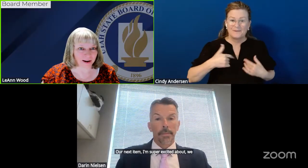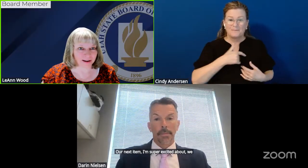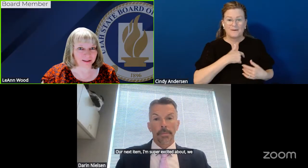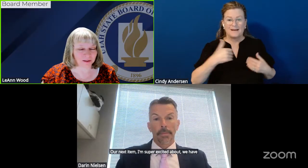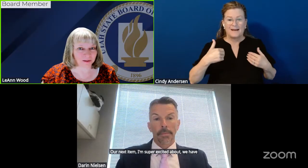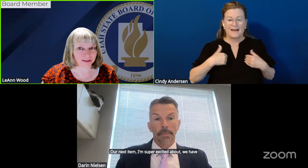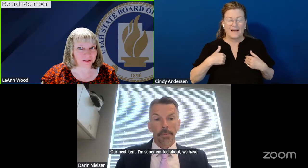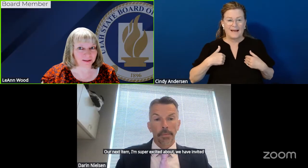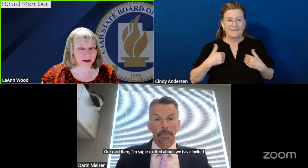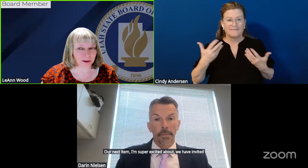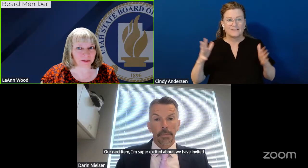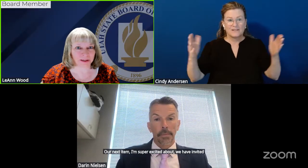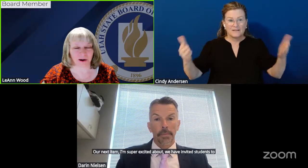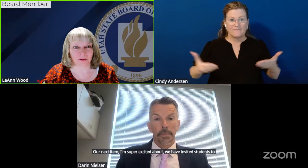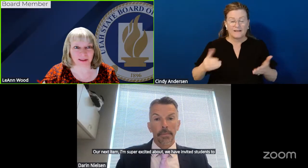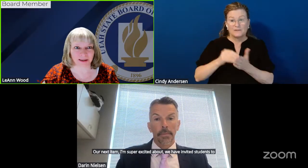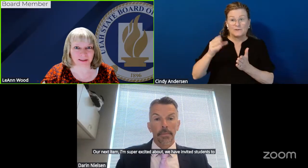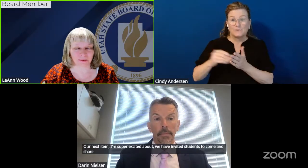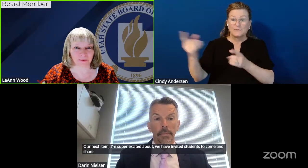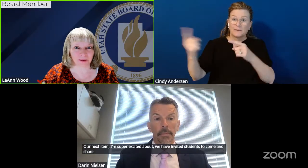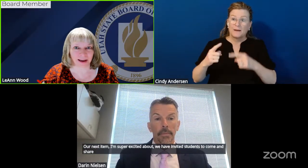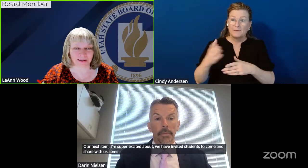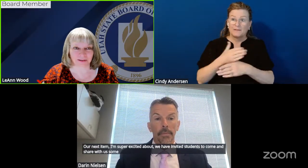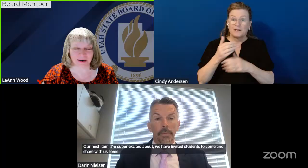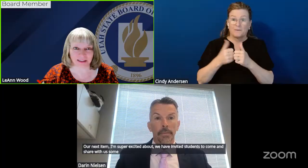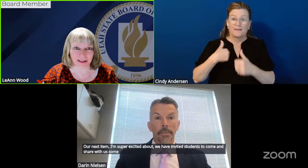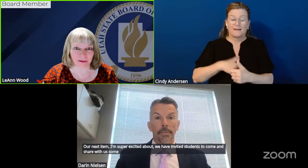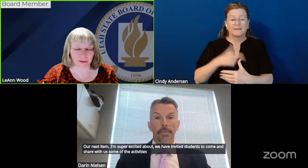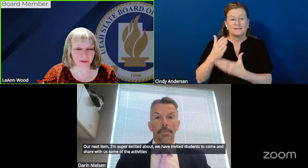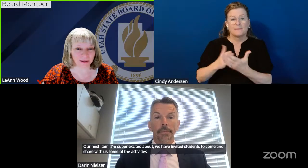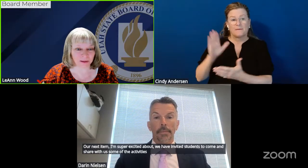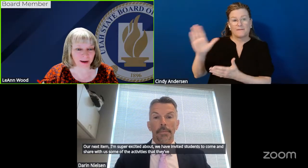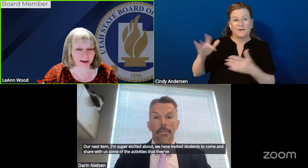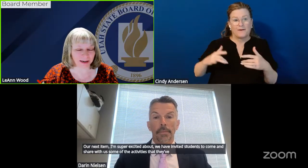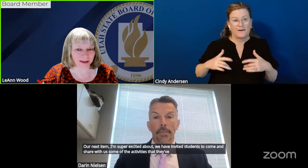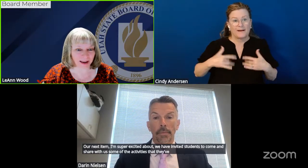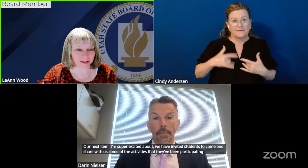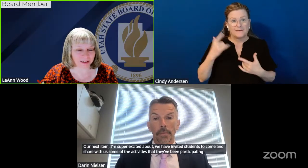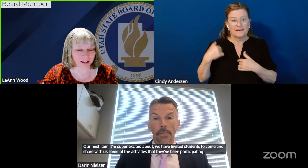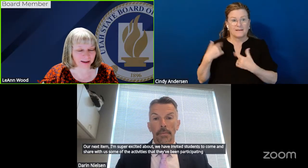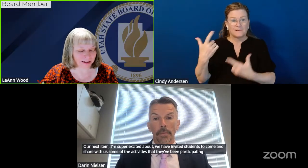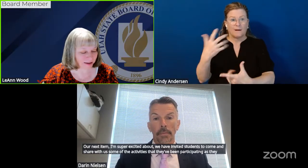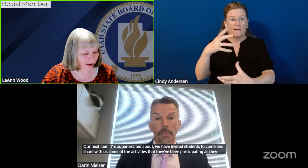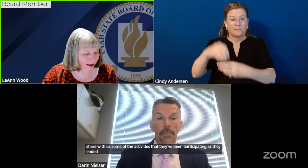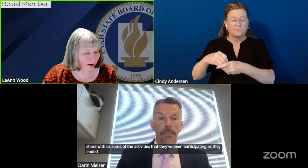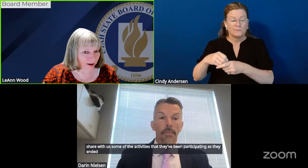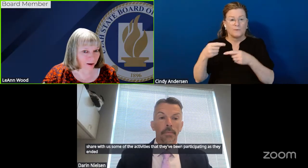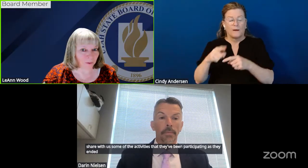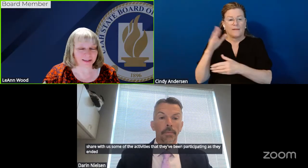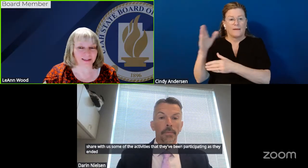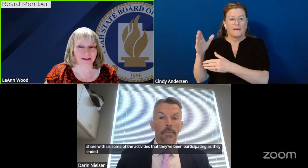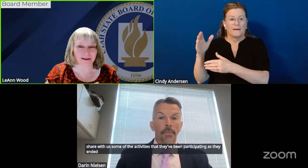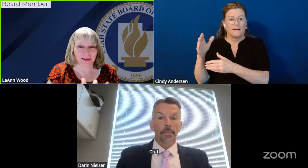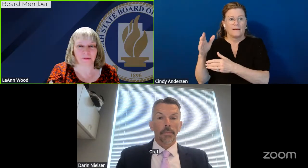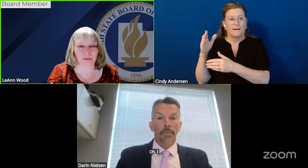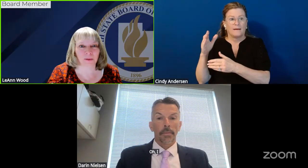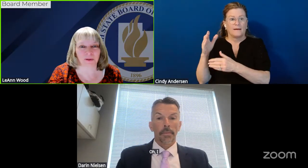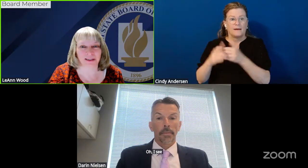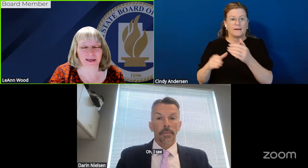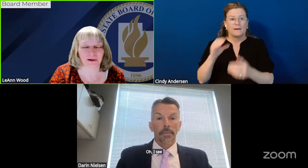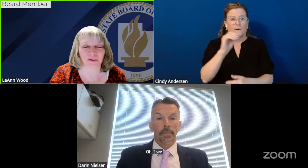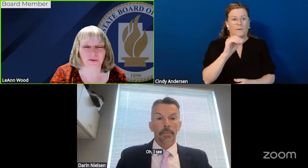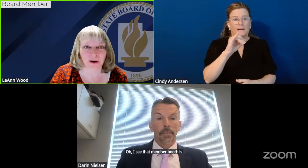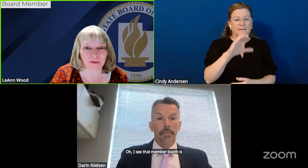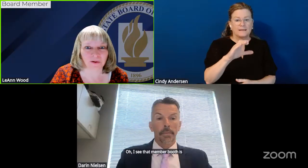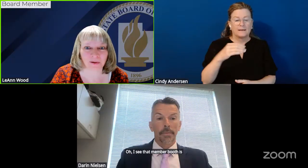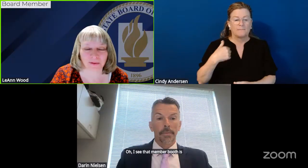have invited students to come and share with us some of the activities that they've been participating as they ended. Oh, I see that Member Booth